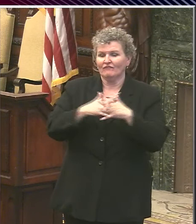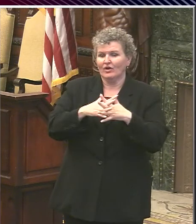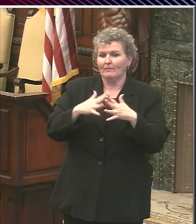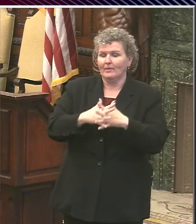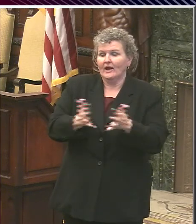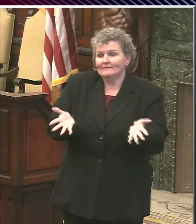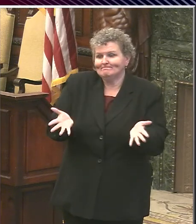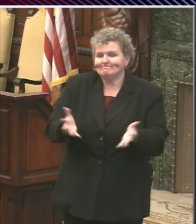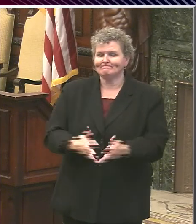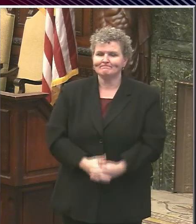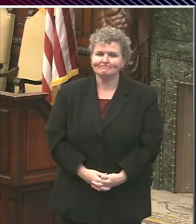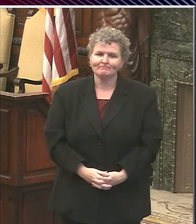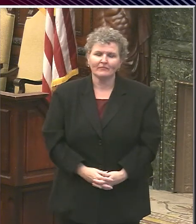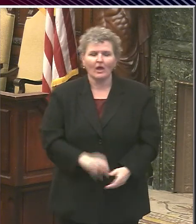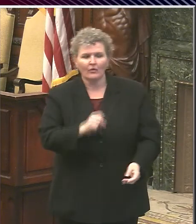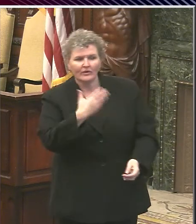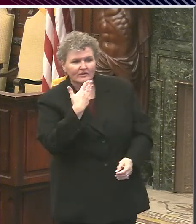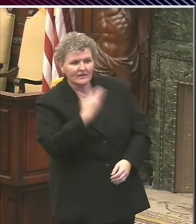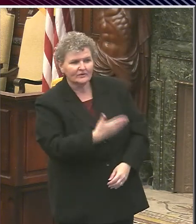All right, thank you.